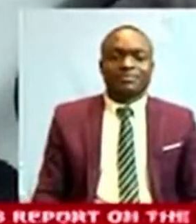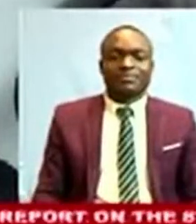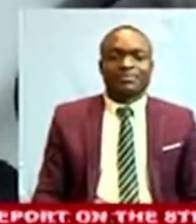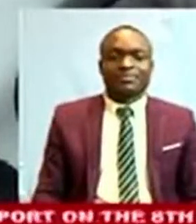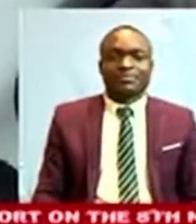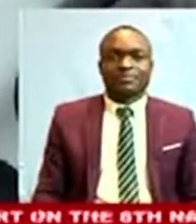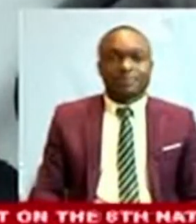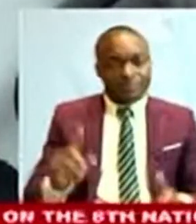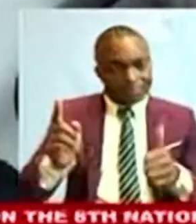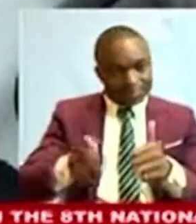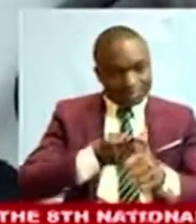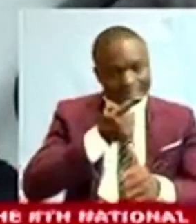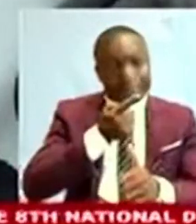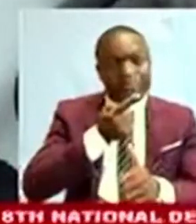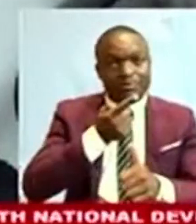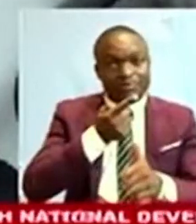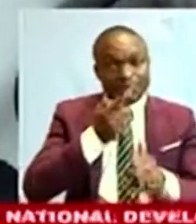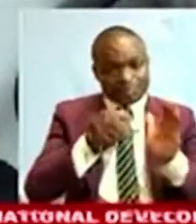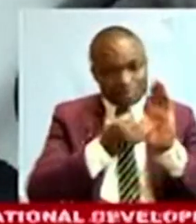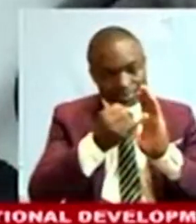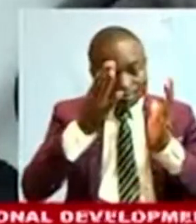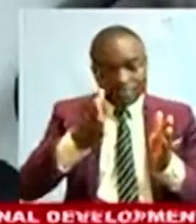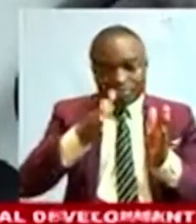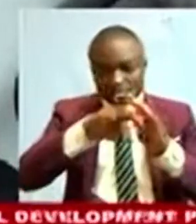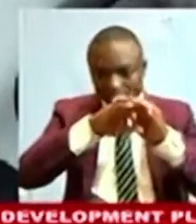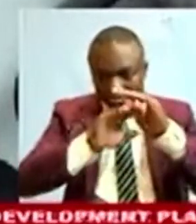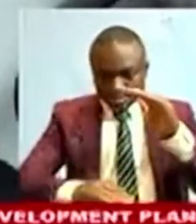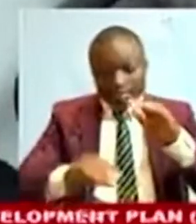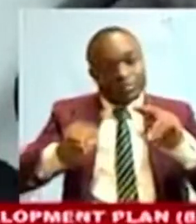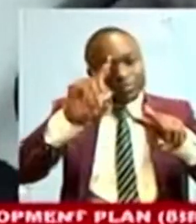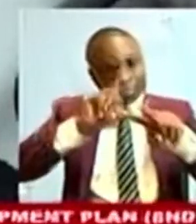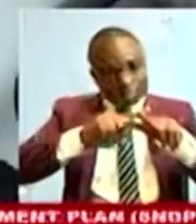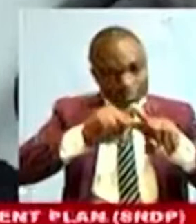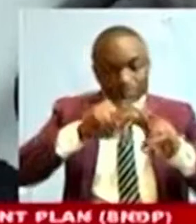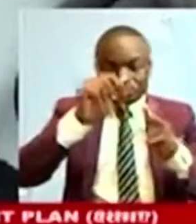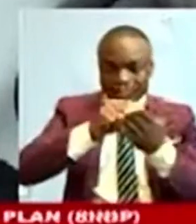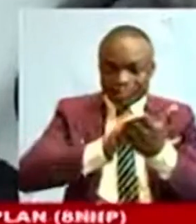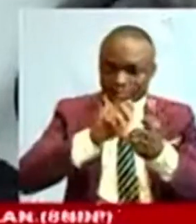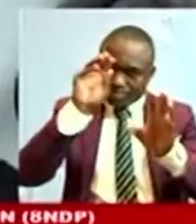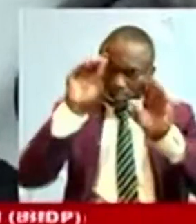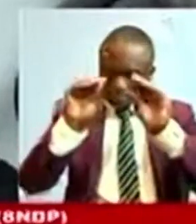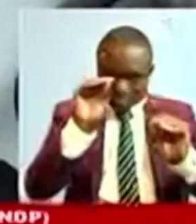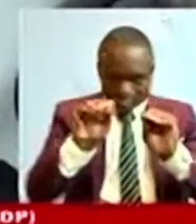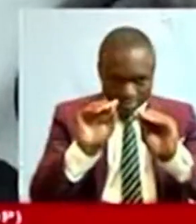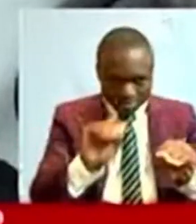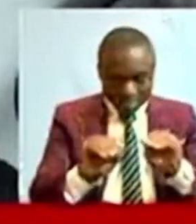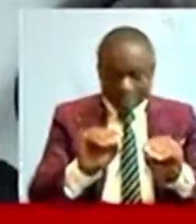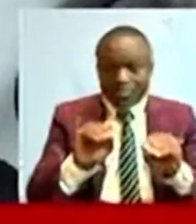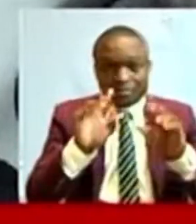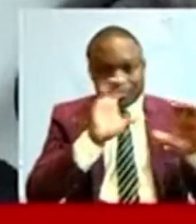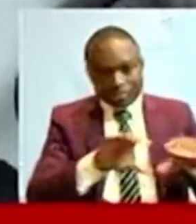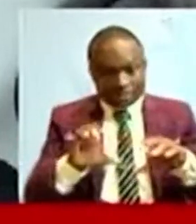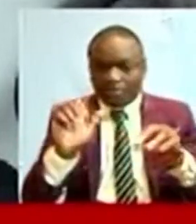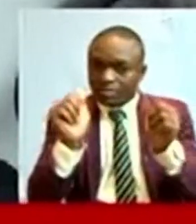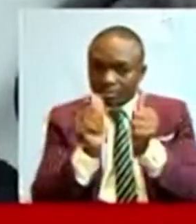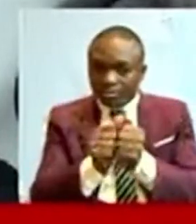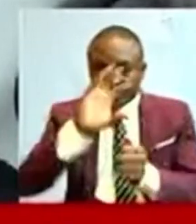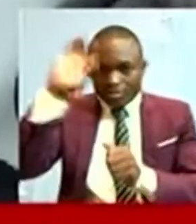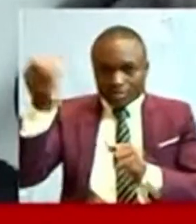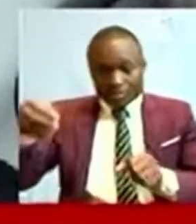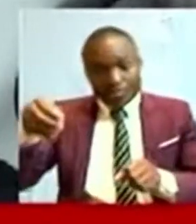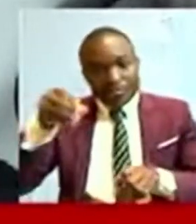The next tranche of indicators under HIV testing and treatment were to do with percentage of people living